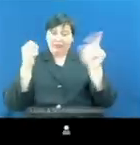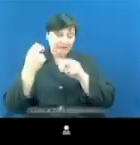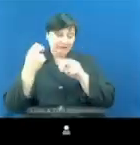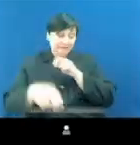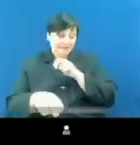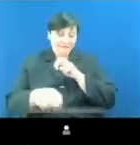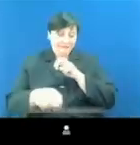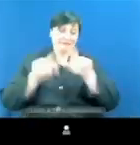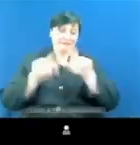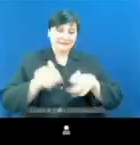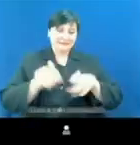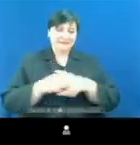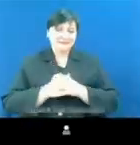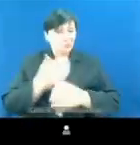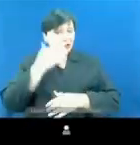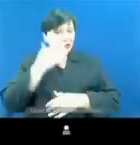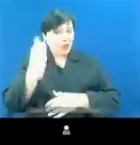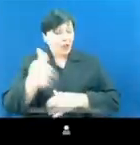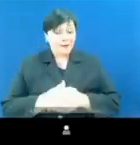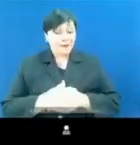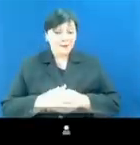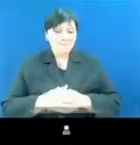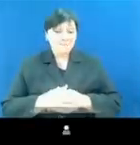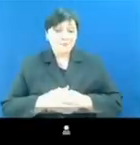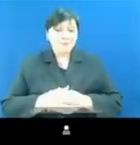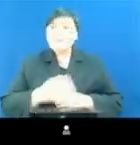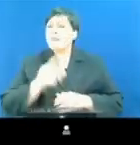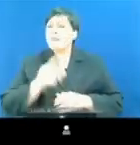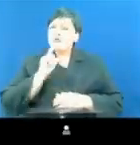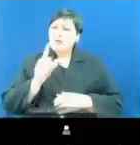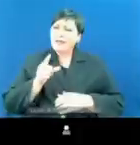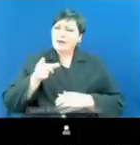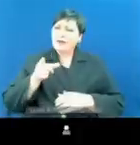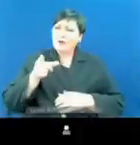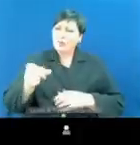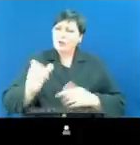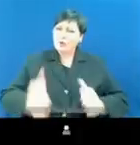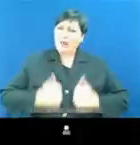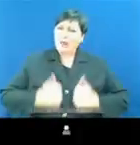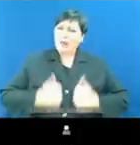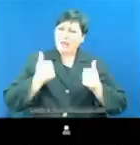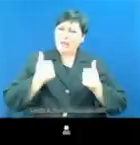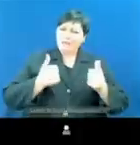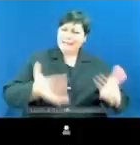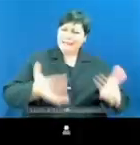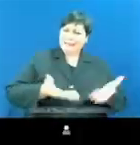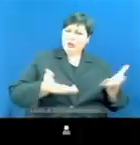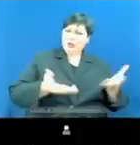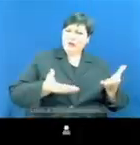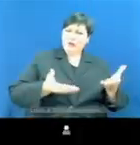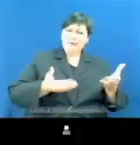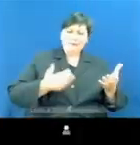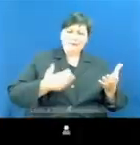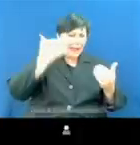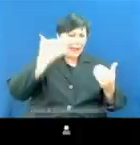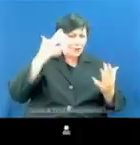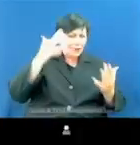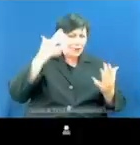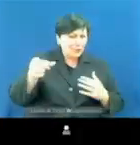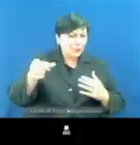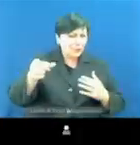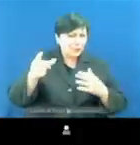And I don't know you as well as I used to when you lived out here, so it's really hard for me to tell you where you should